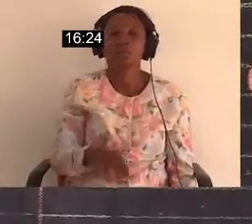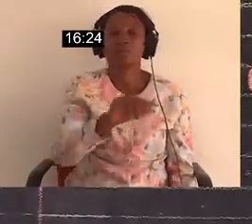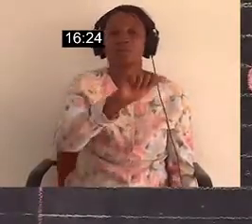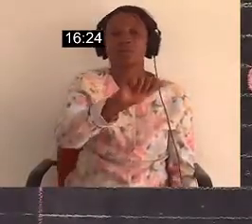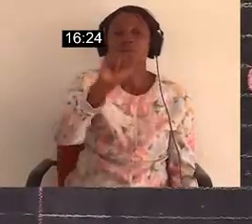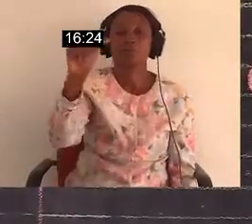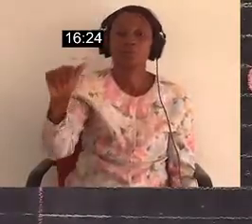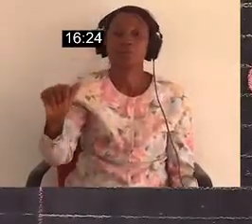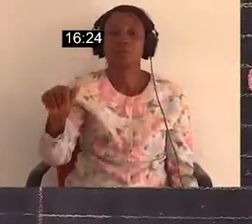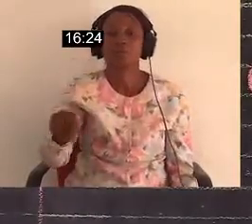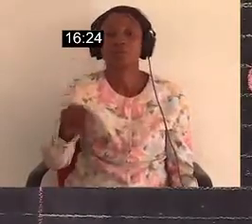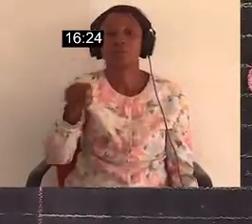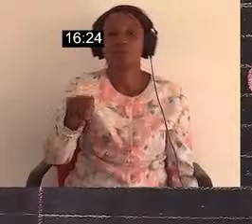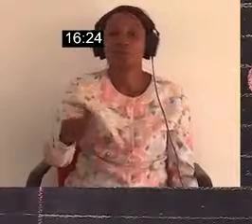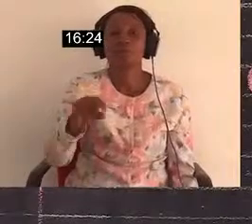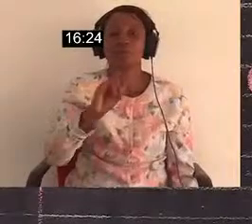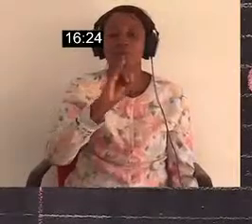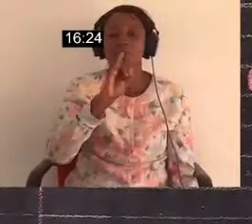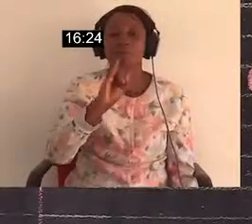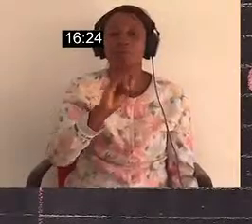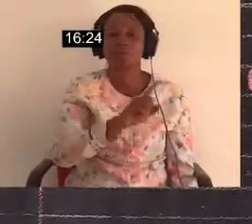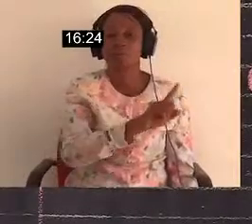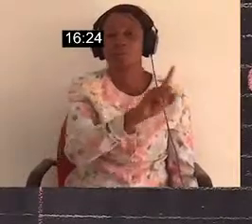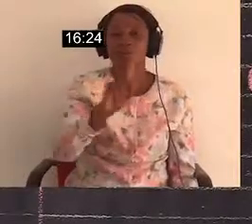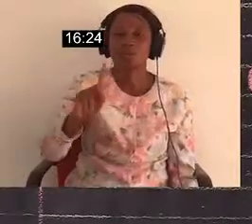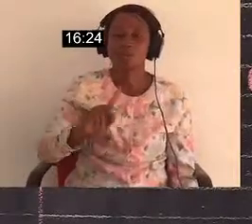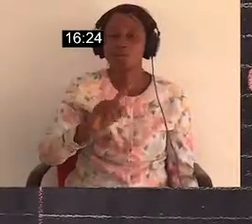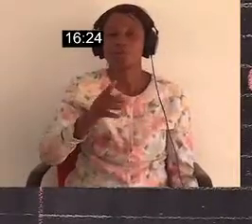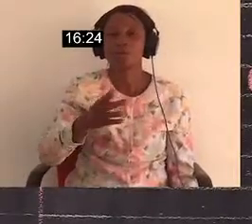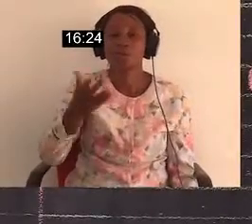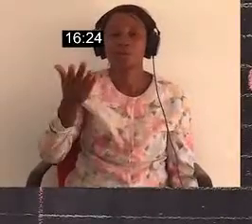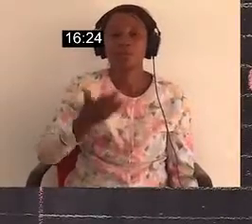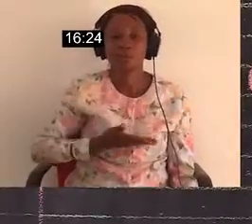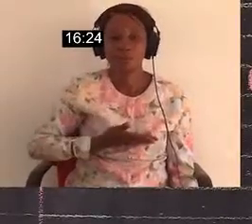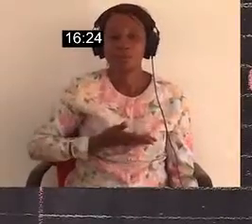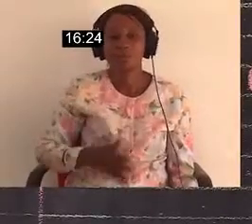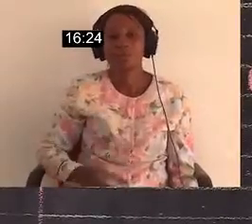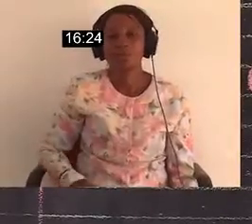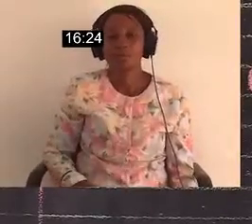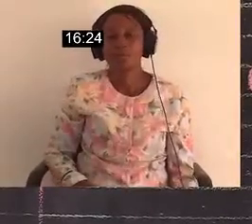And that is, we have